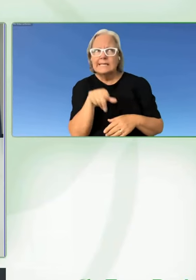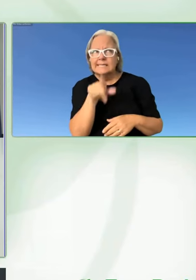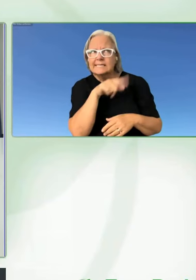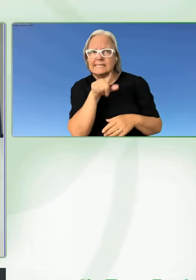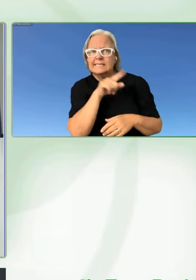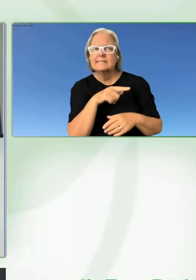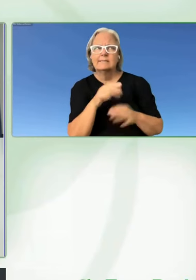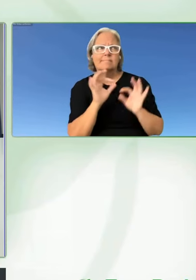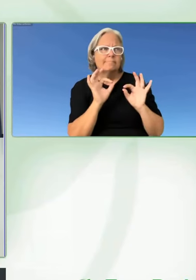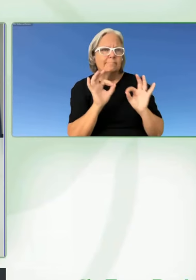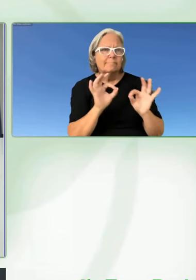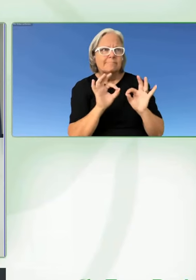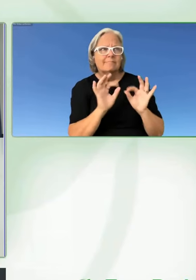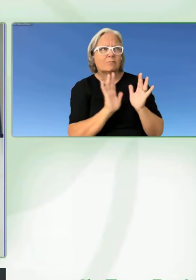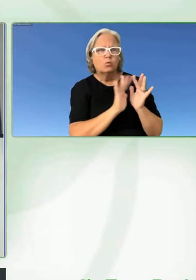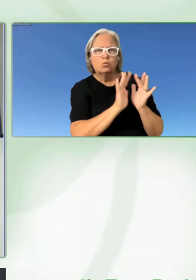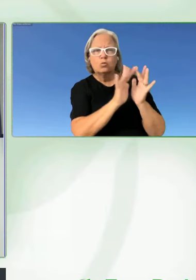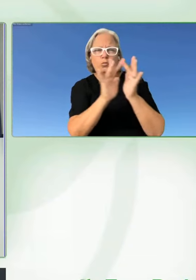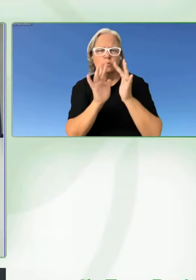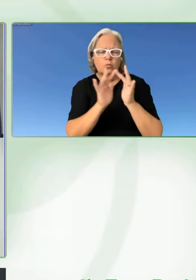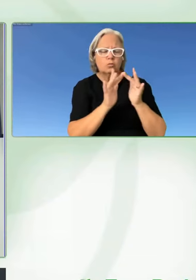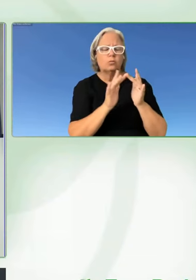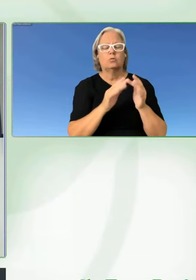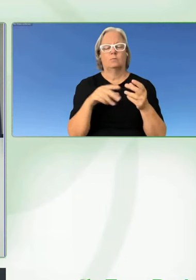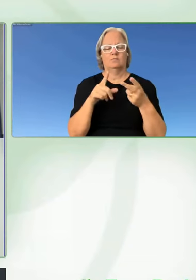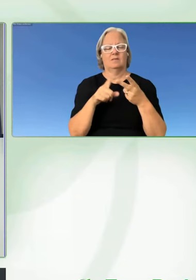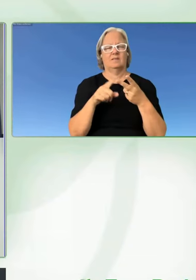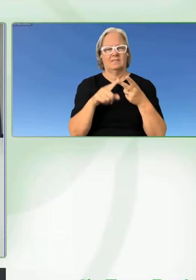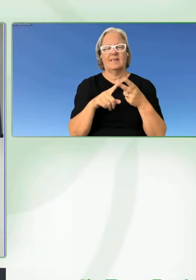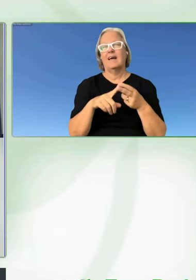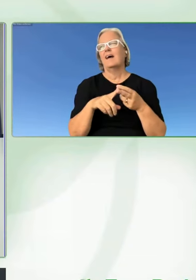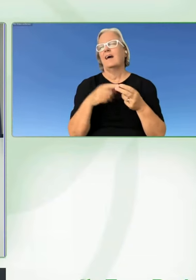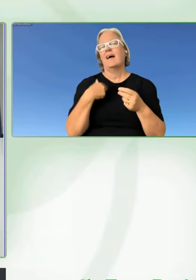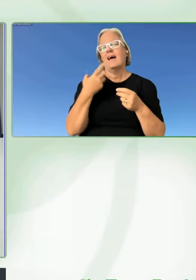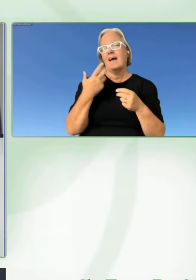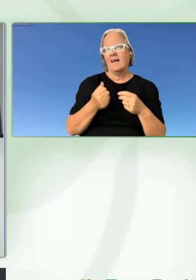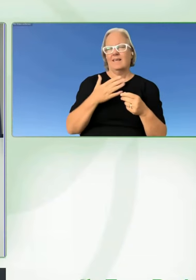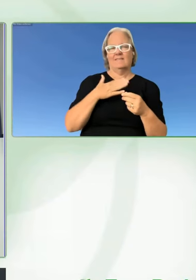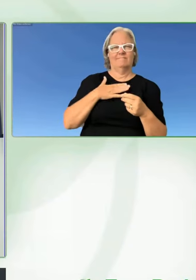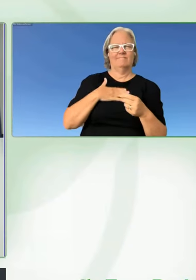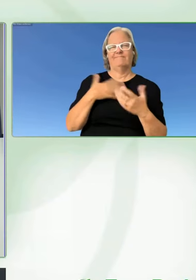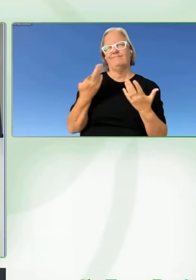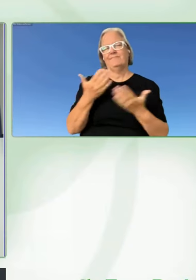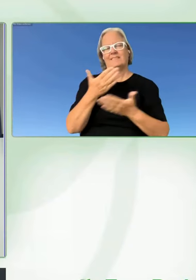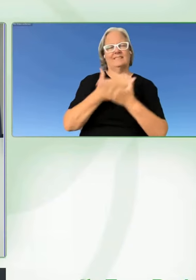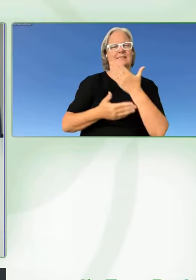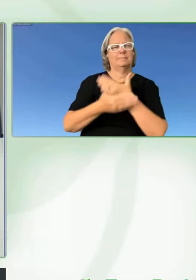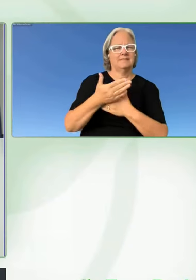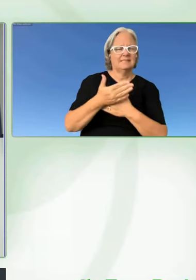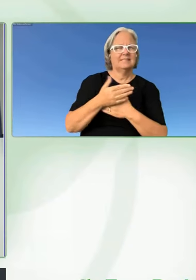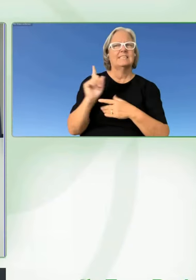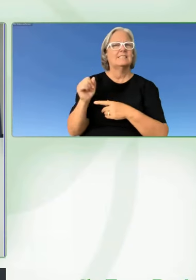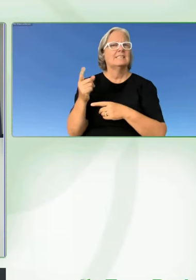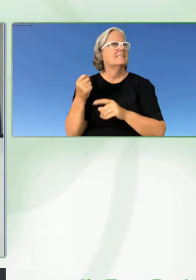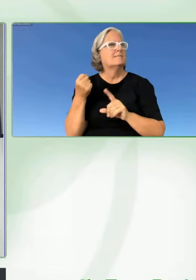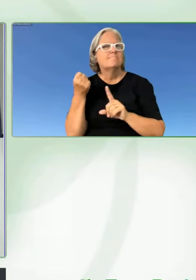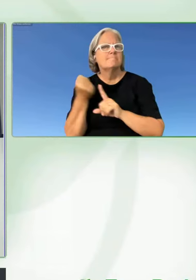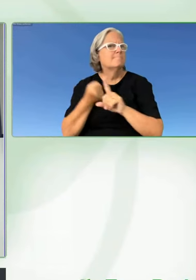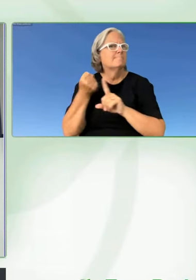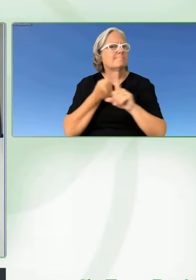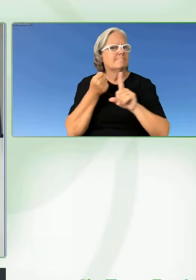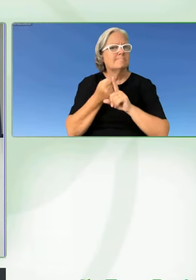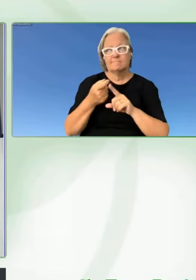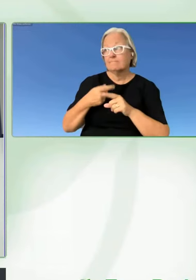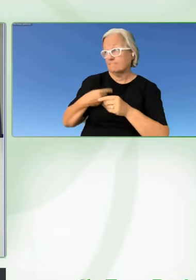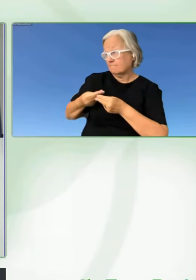so-called disability champions, which were persons with disabilities, all representing the different